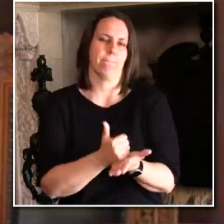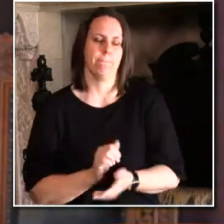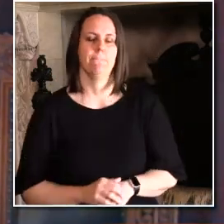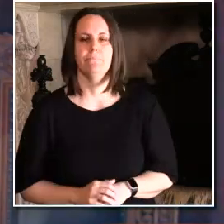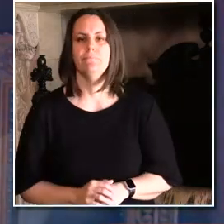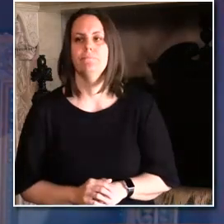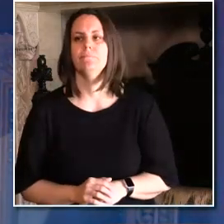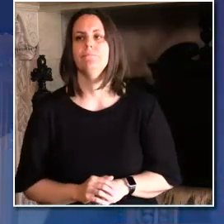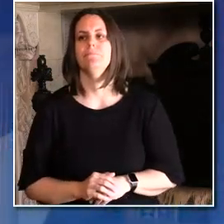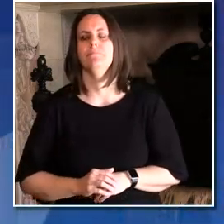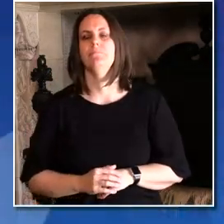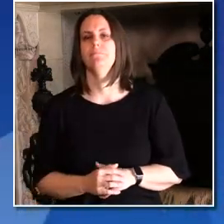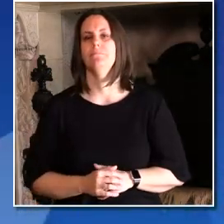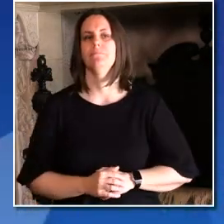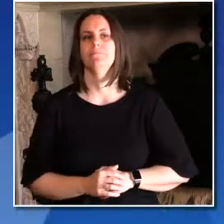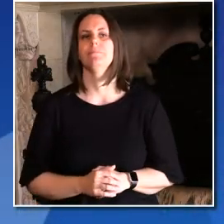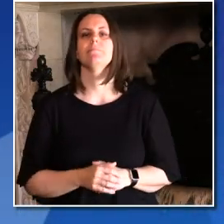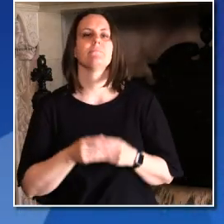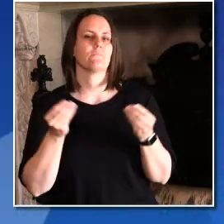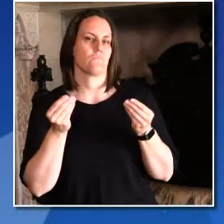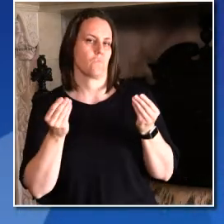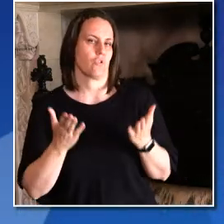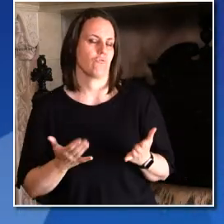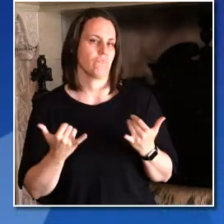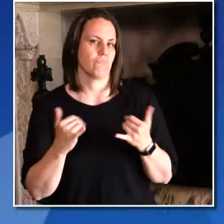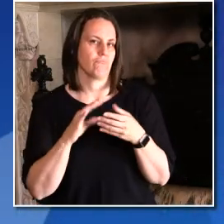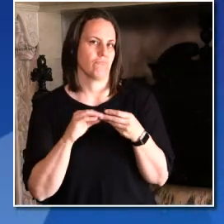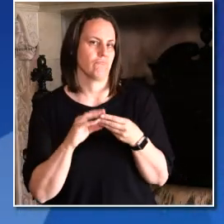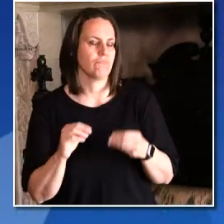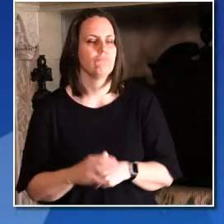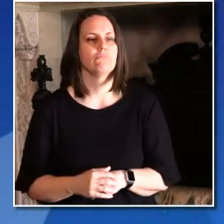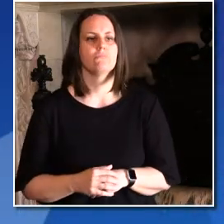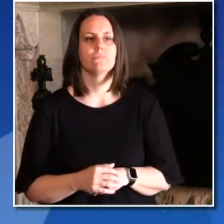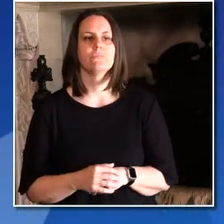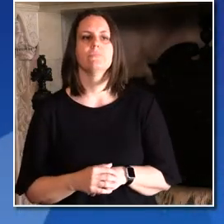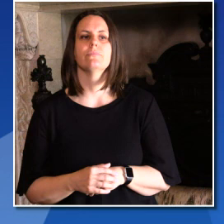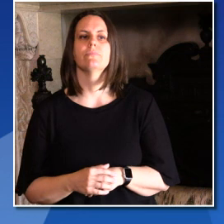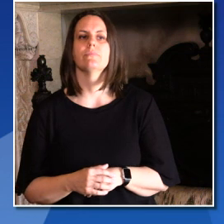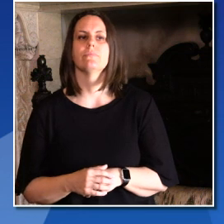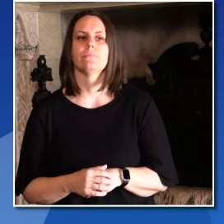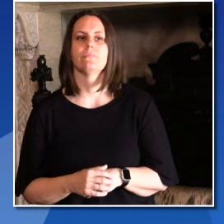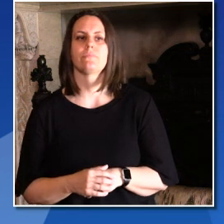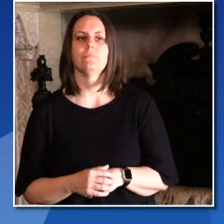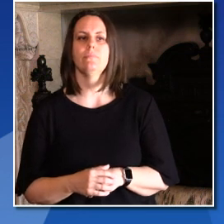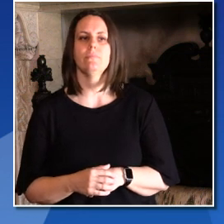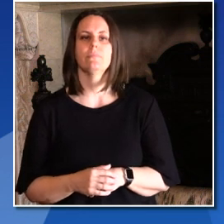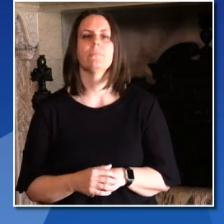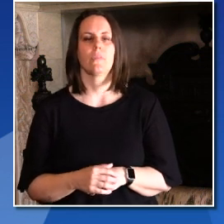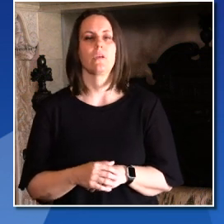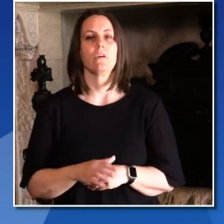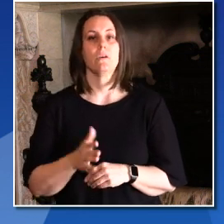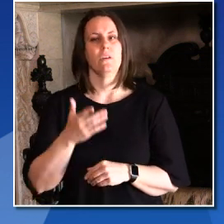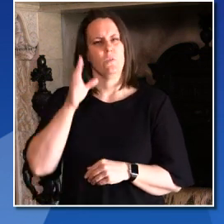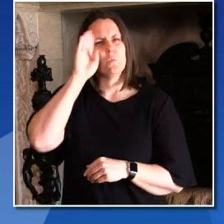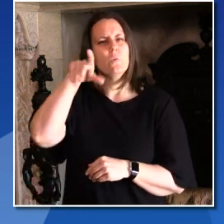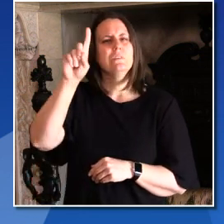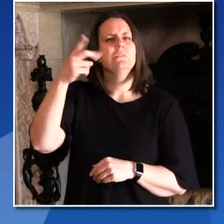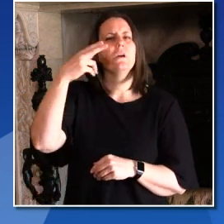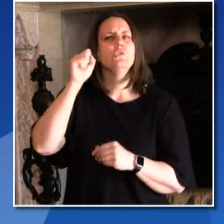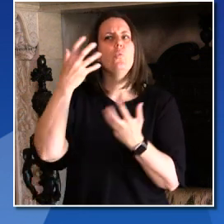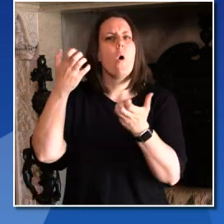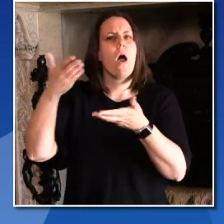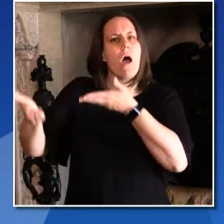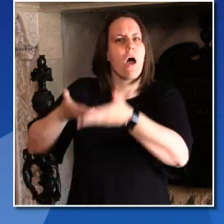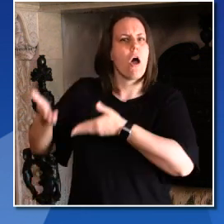And along with that staff, there's been a lot in the news about the 1,000 contact tracers we want. Melissa wants to ask us a little bit